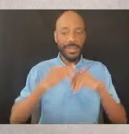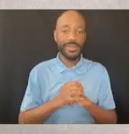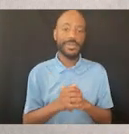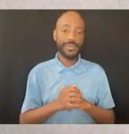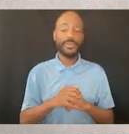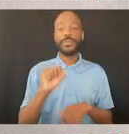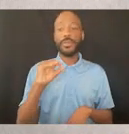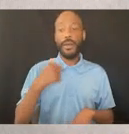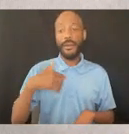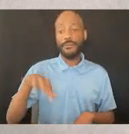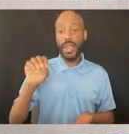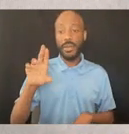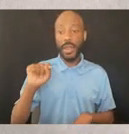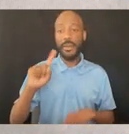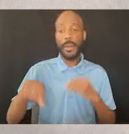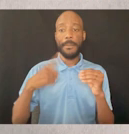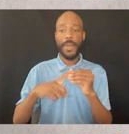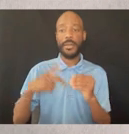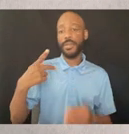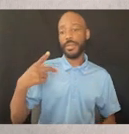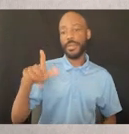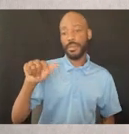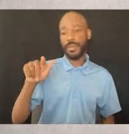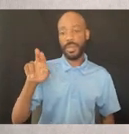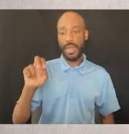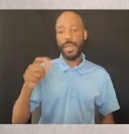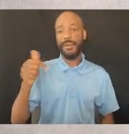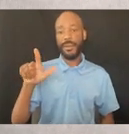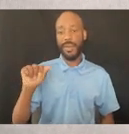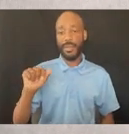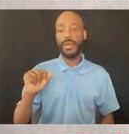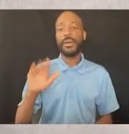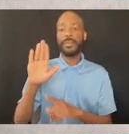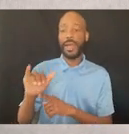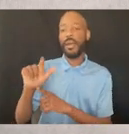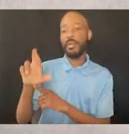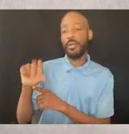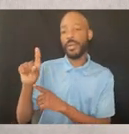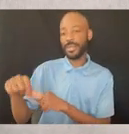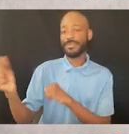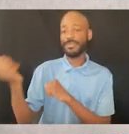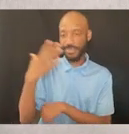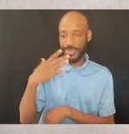I found out about the Plague Wear Gala via Laura, who sent me the information,